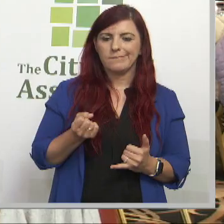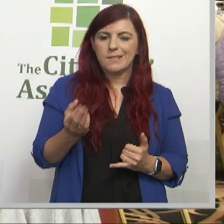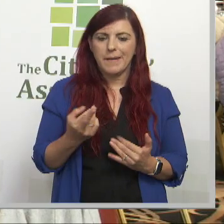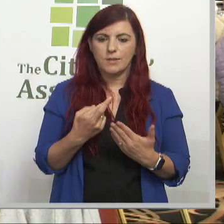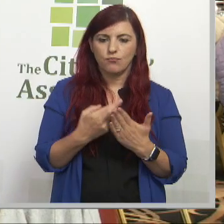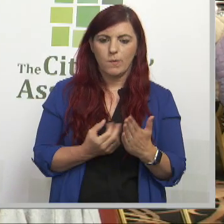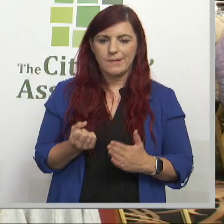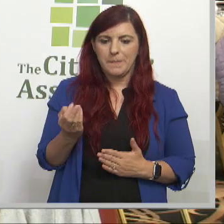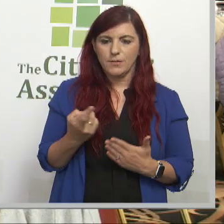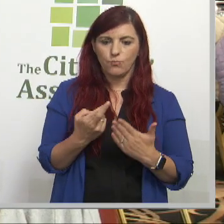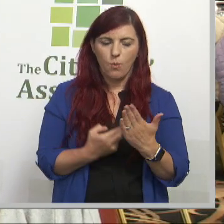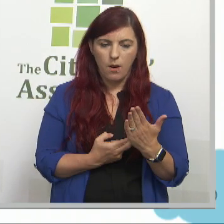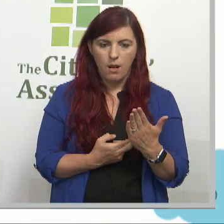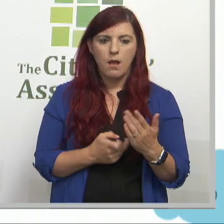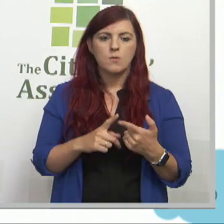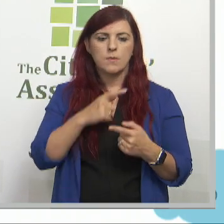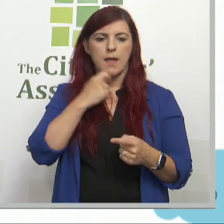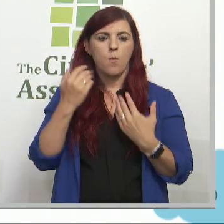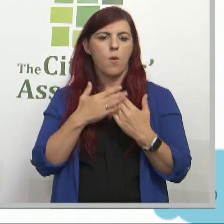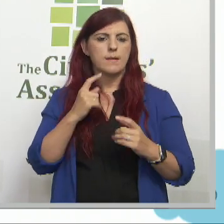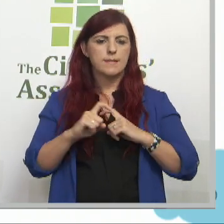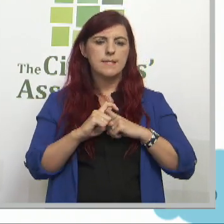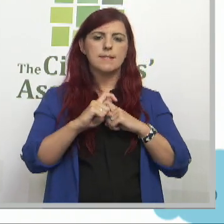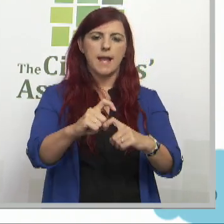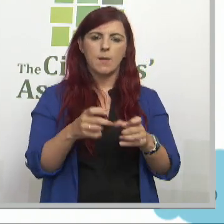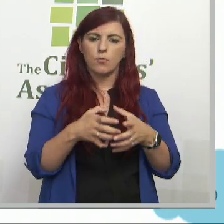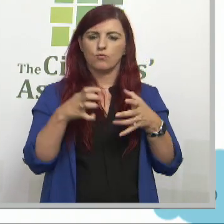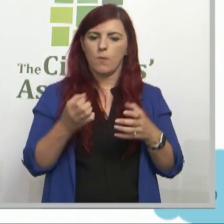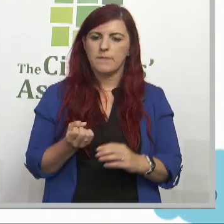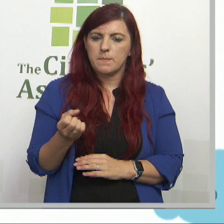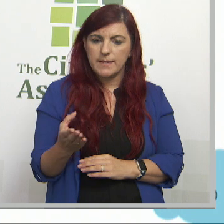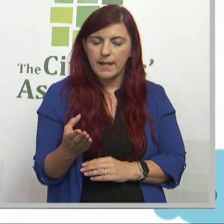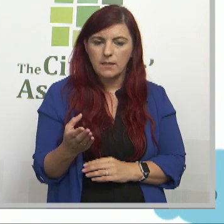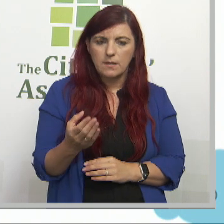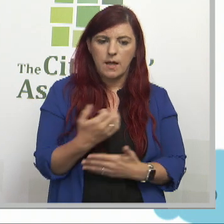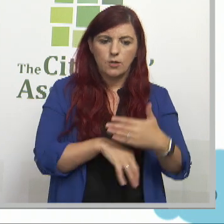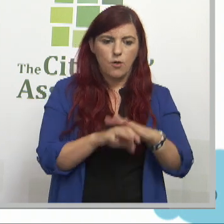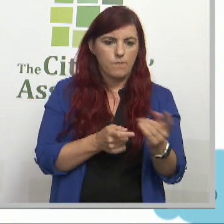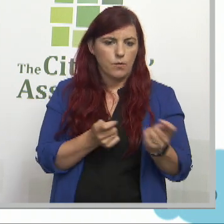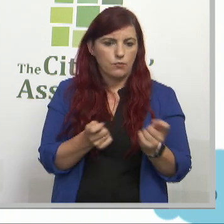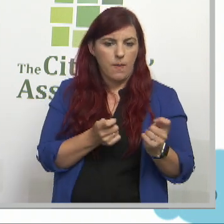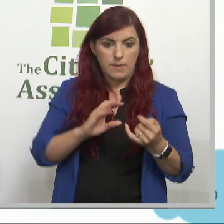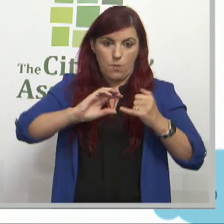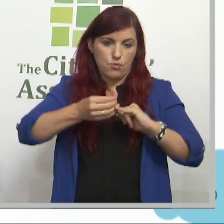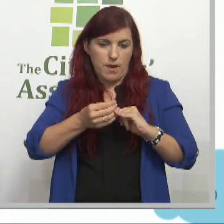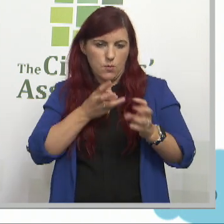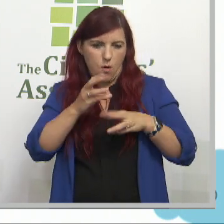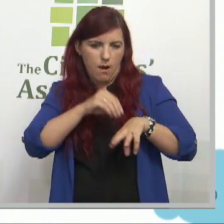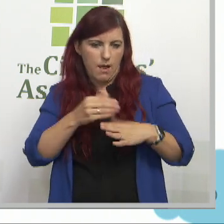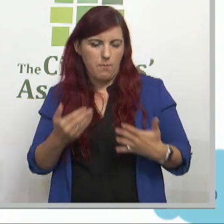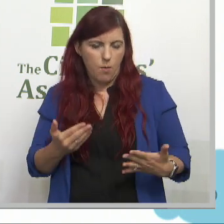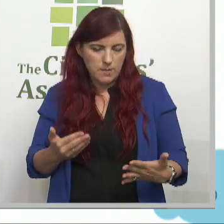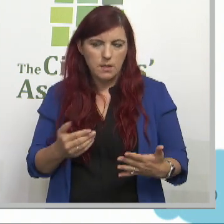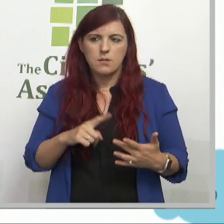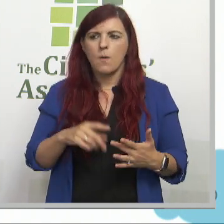think, well, what would sustainable growth of spending, which the government actually controls, look like? And that's what we're trying to shift to now.